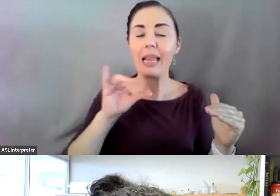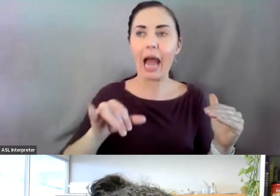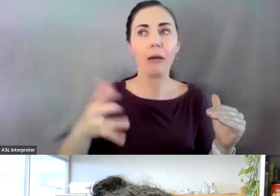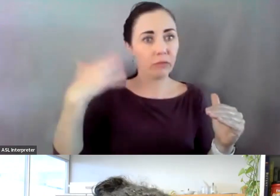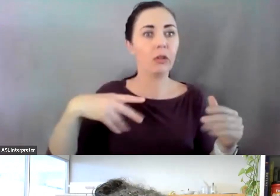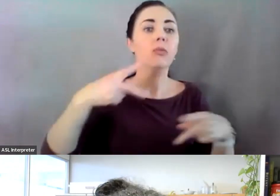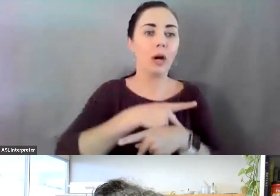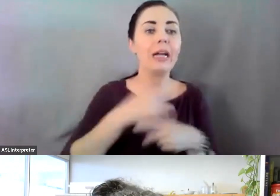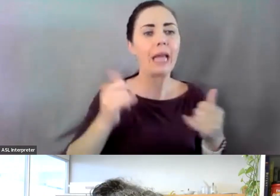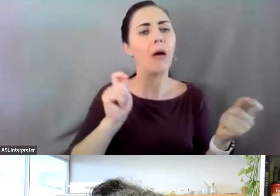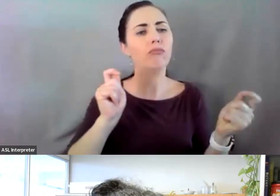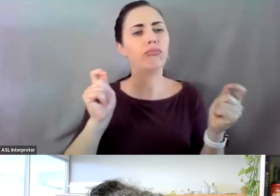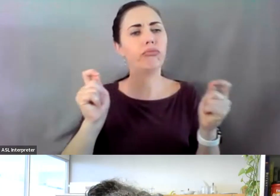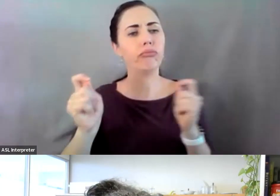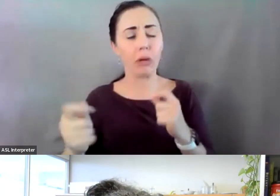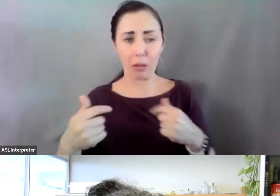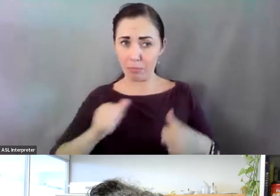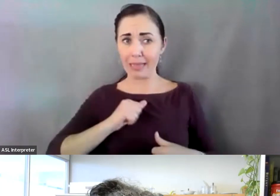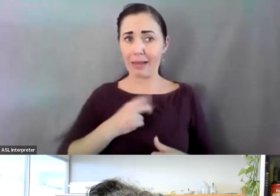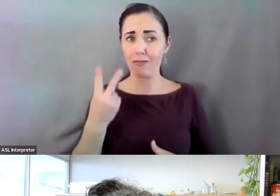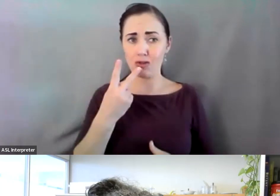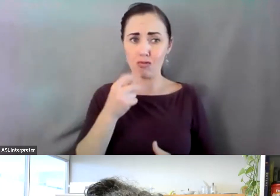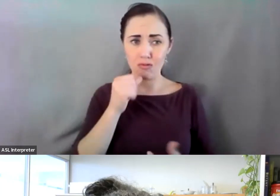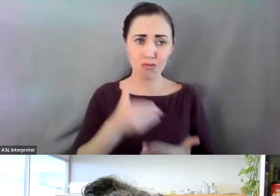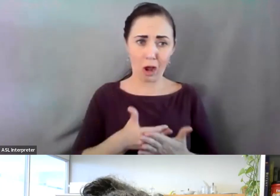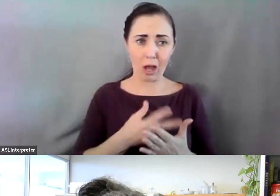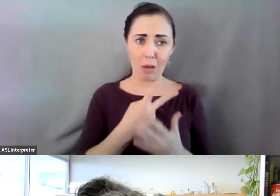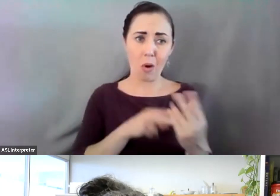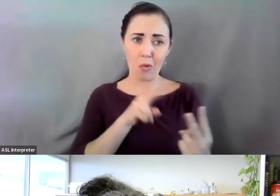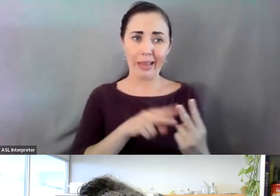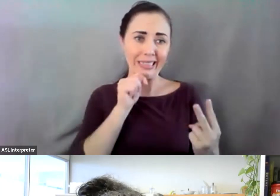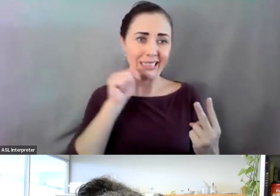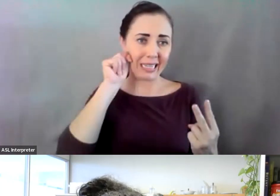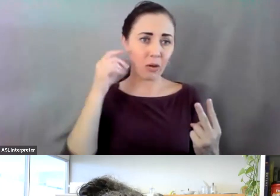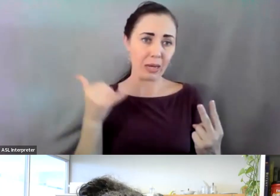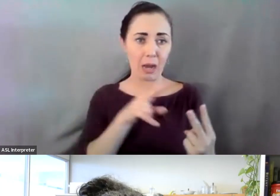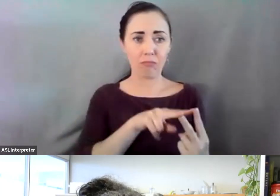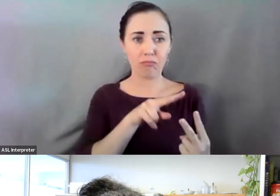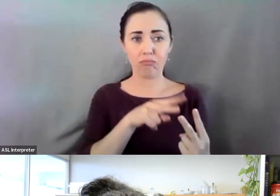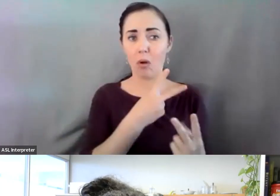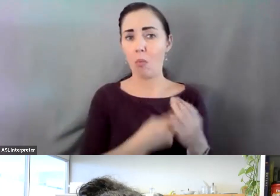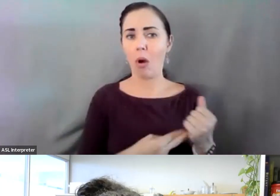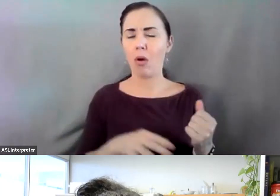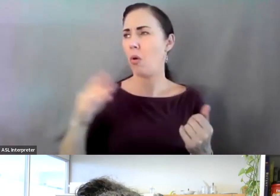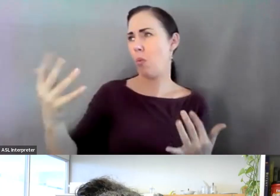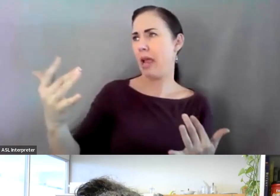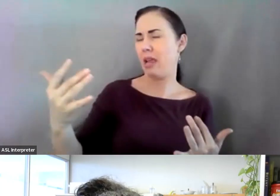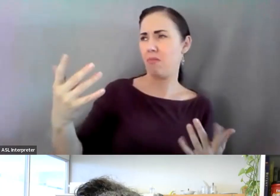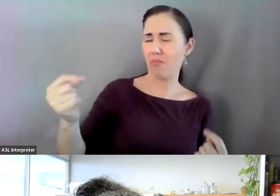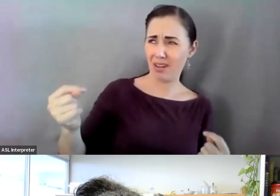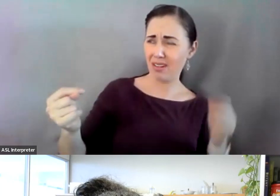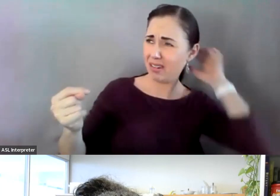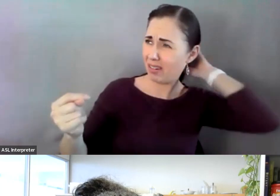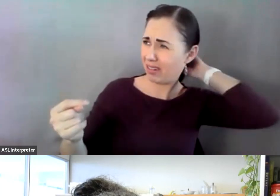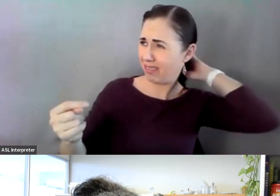know that I have 2 daughters and they are both teenagers, and both of them said, wait, what?